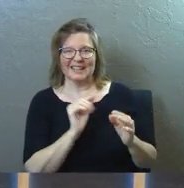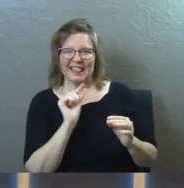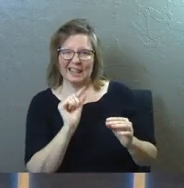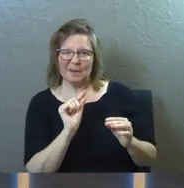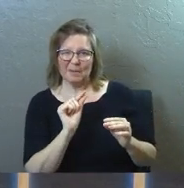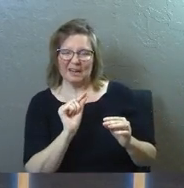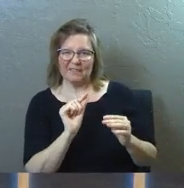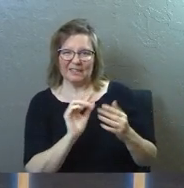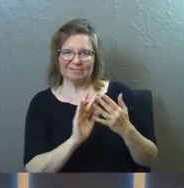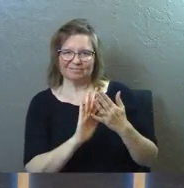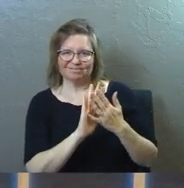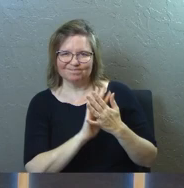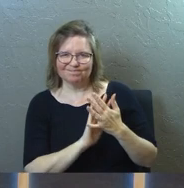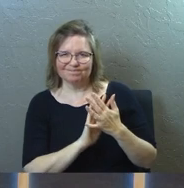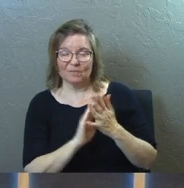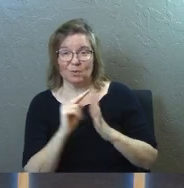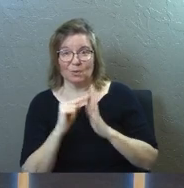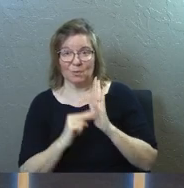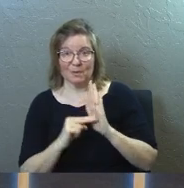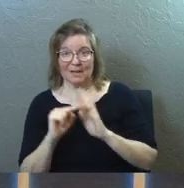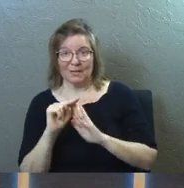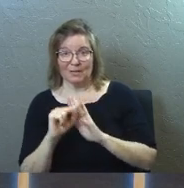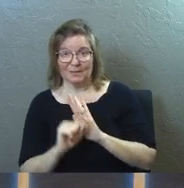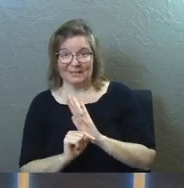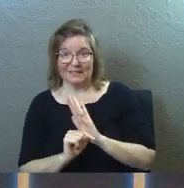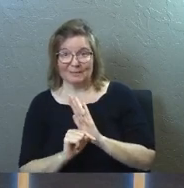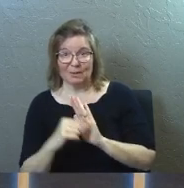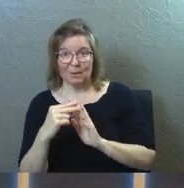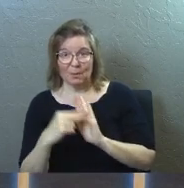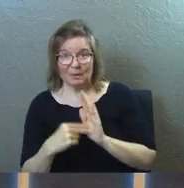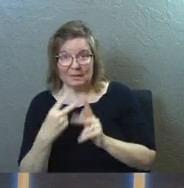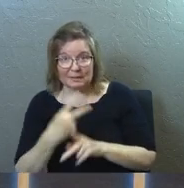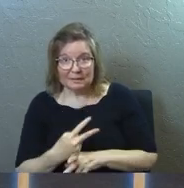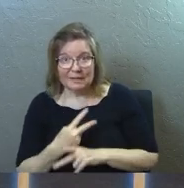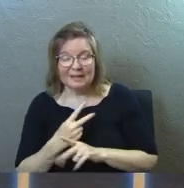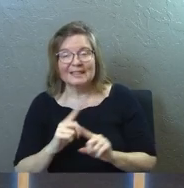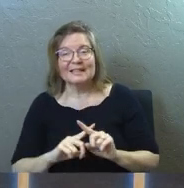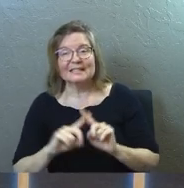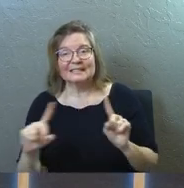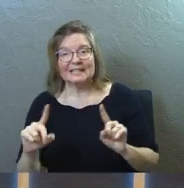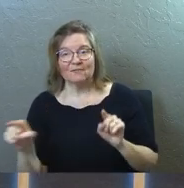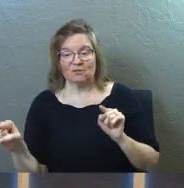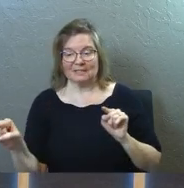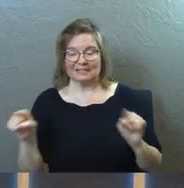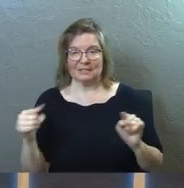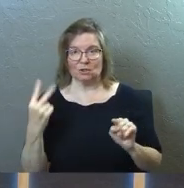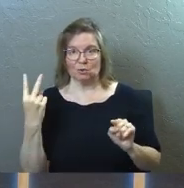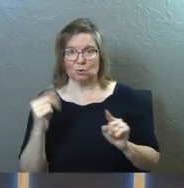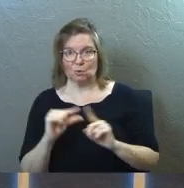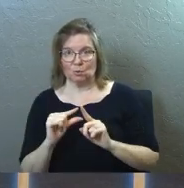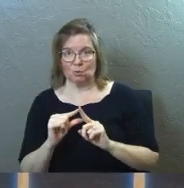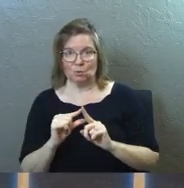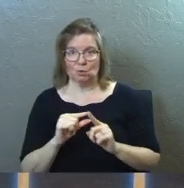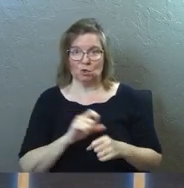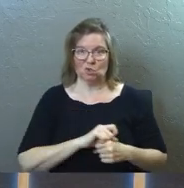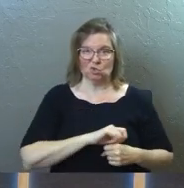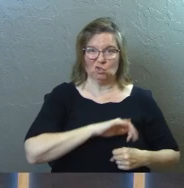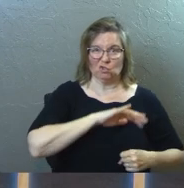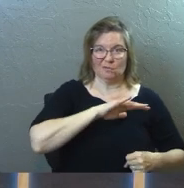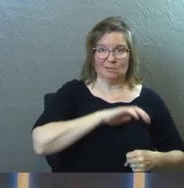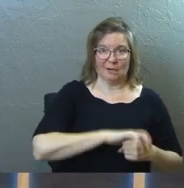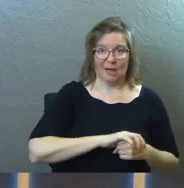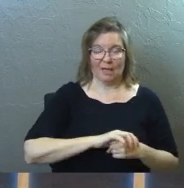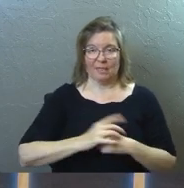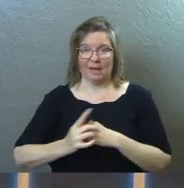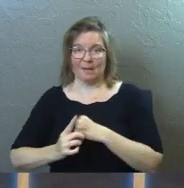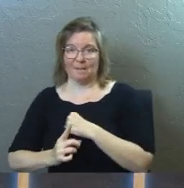there. Read the New Testament. Read it carefully. There's a difference between these two words, wrath and